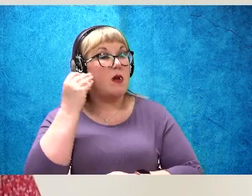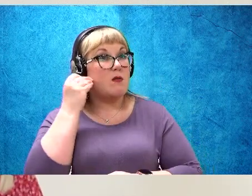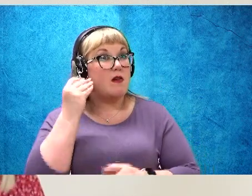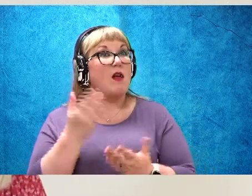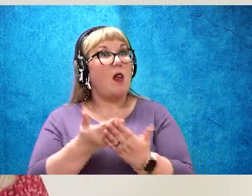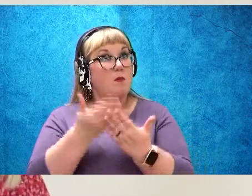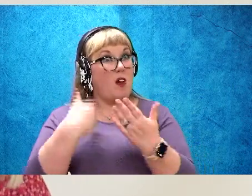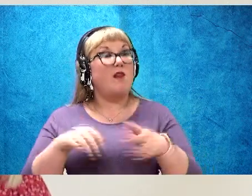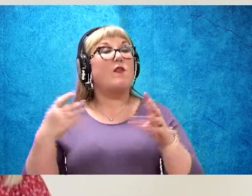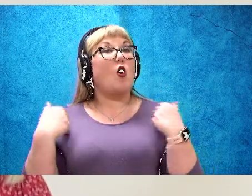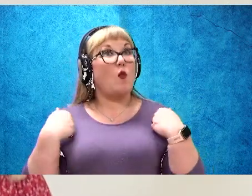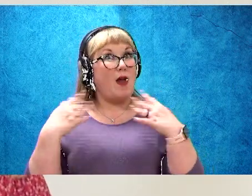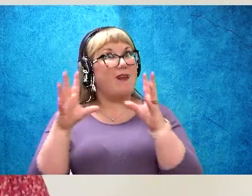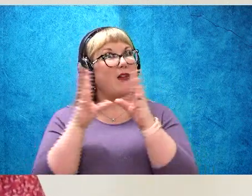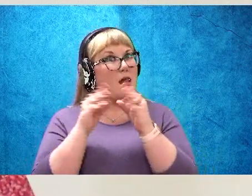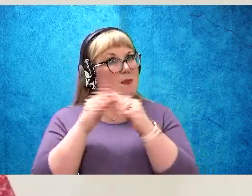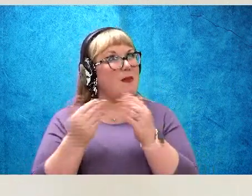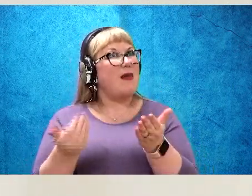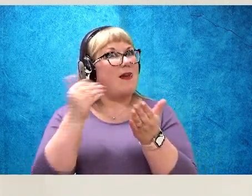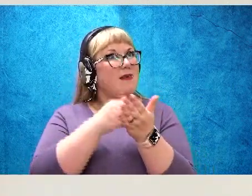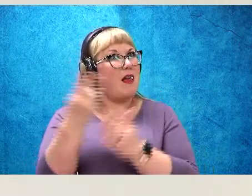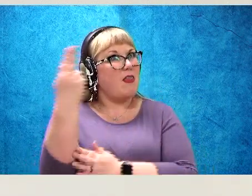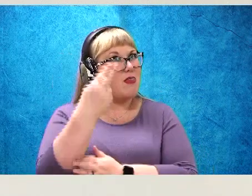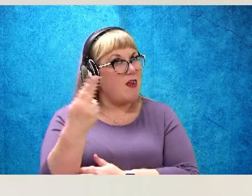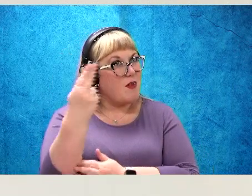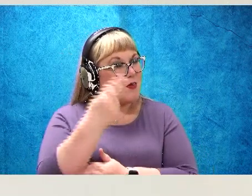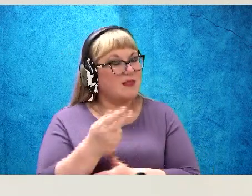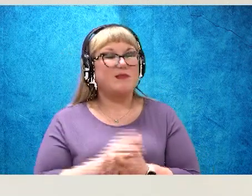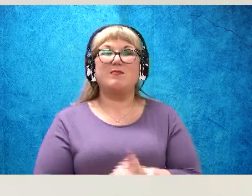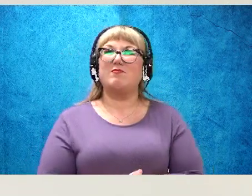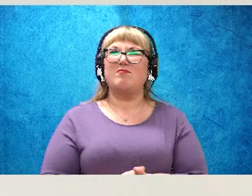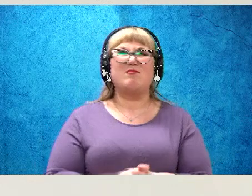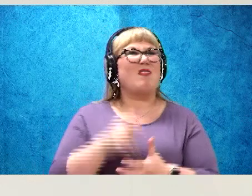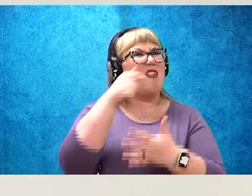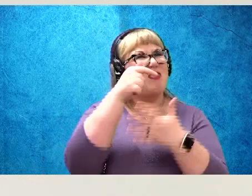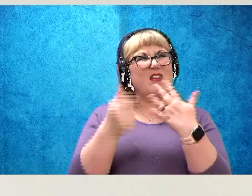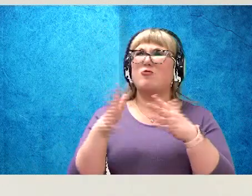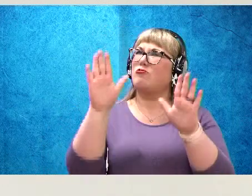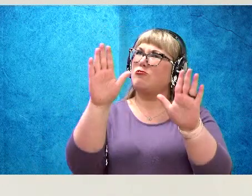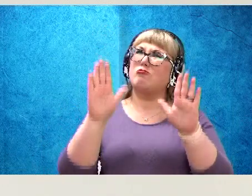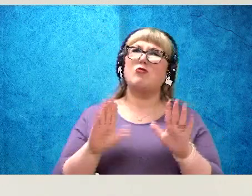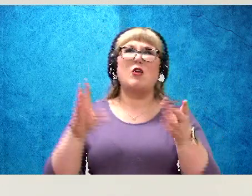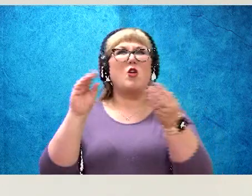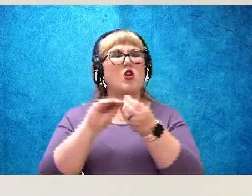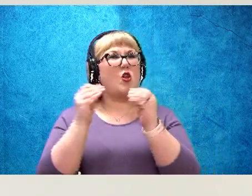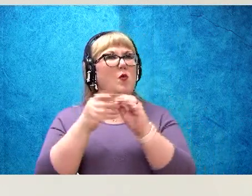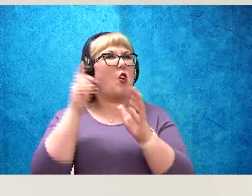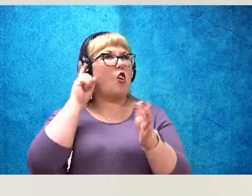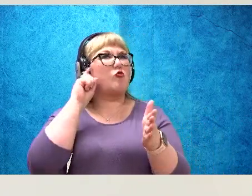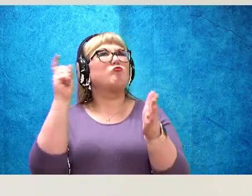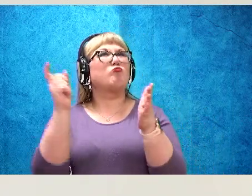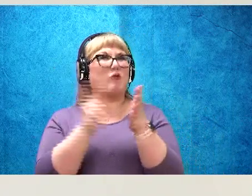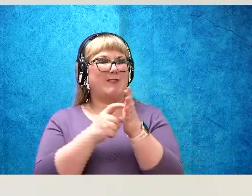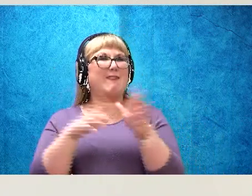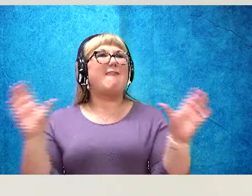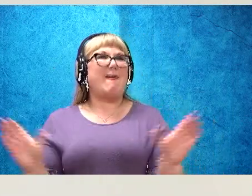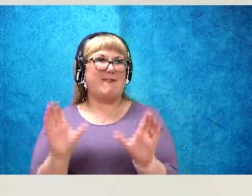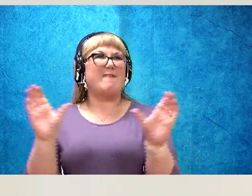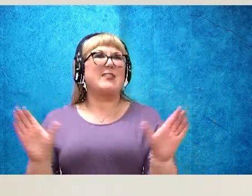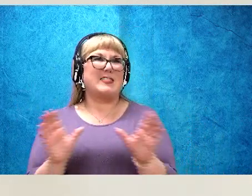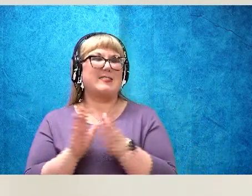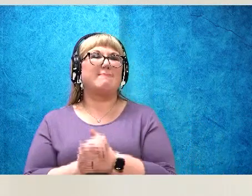we meet again for our math lesson on Thursday. And these are some great number recognition activities.